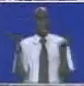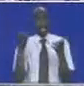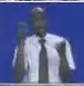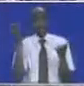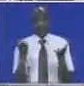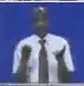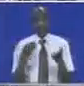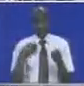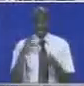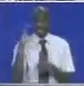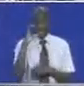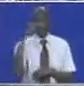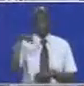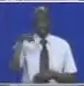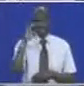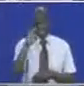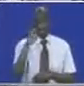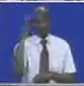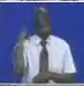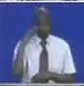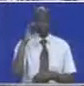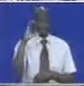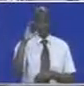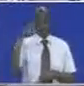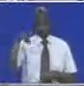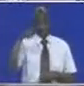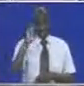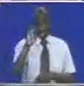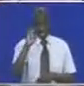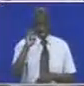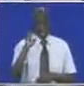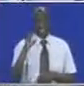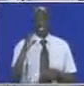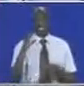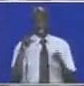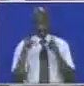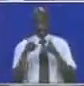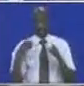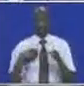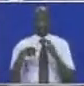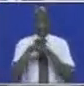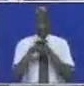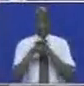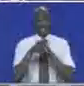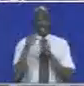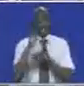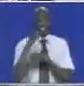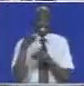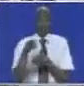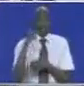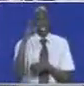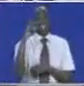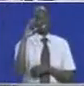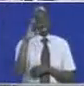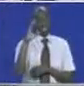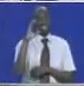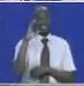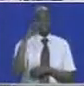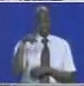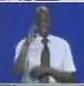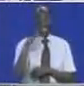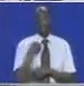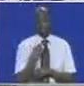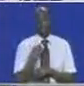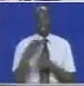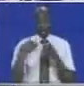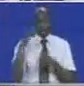my CPE. That time it was called CPE, Certificate of Primary Education, not KCPE that we have today. And